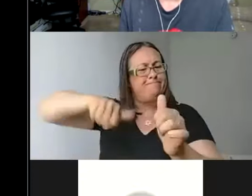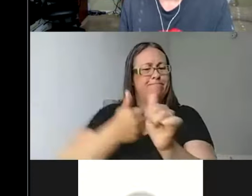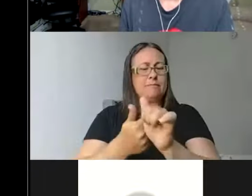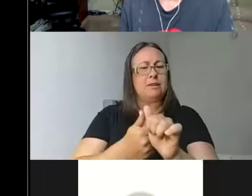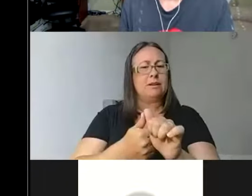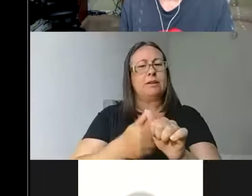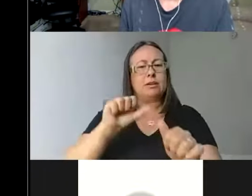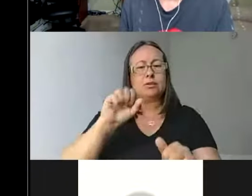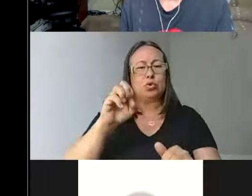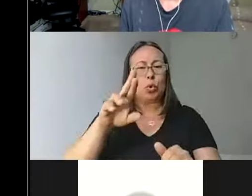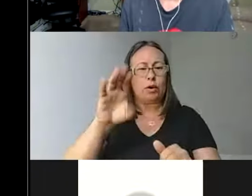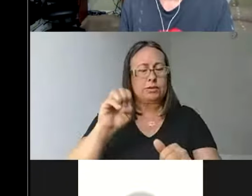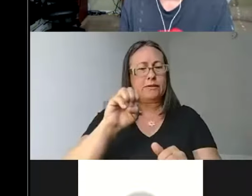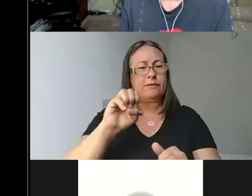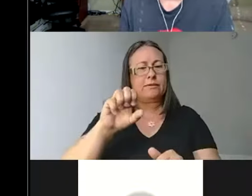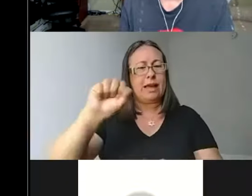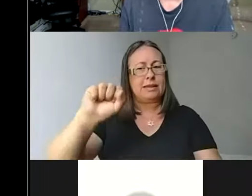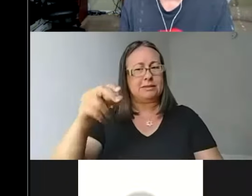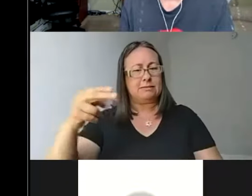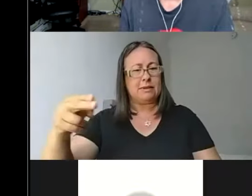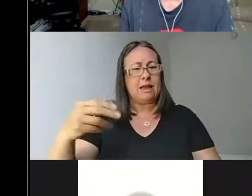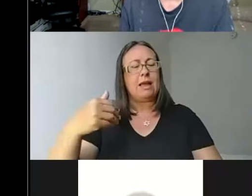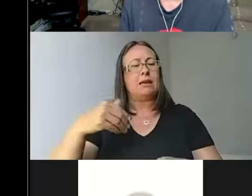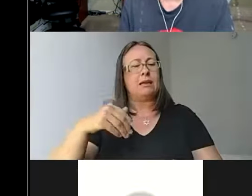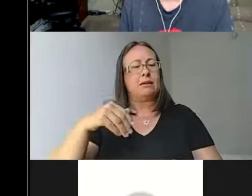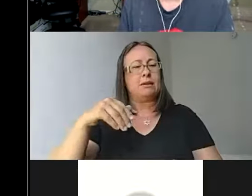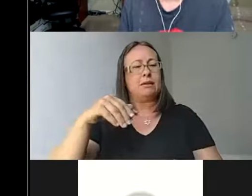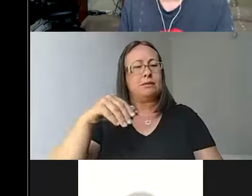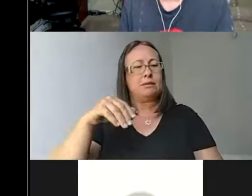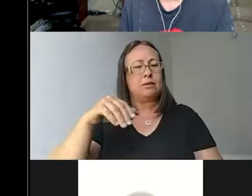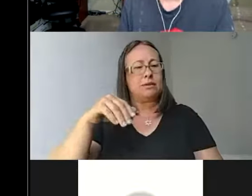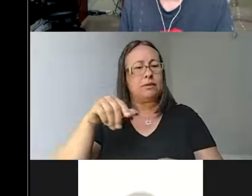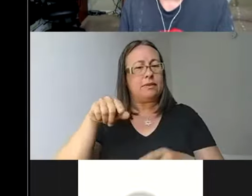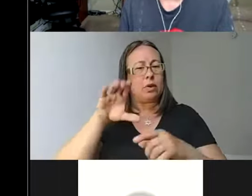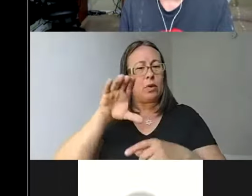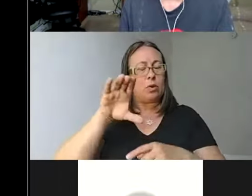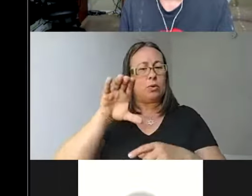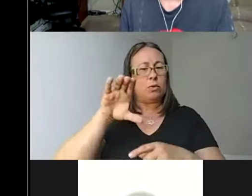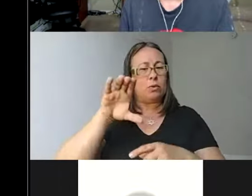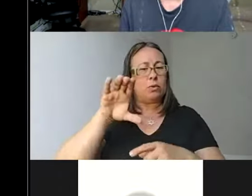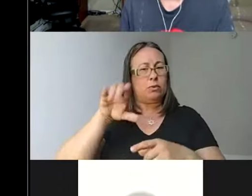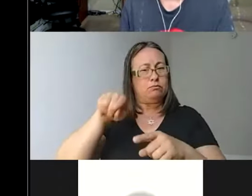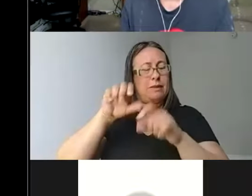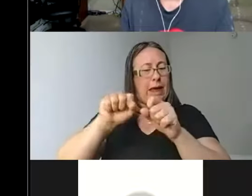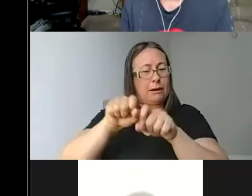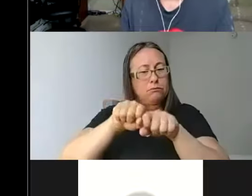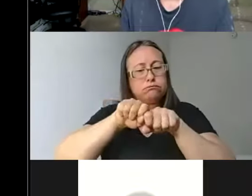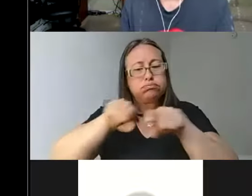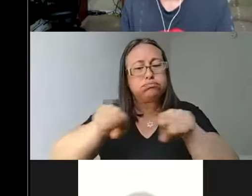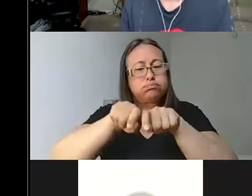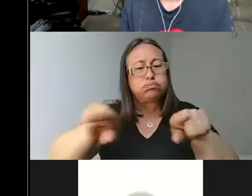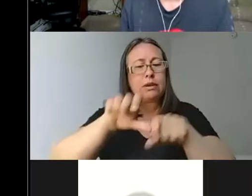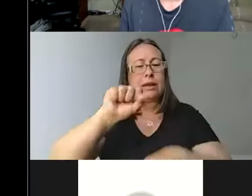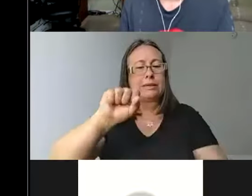called the choroid plexus, which secretes cerebral spinal fluid into this space here. And they can also secrete sonic hedgehog. And so these two